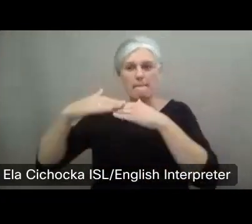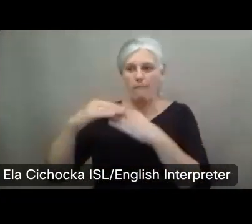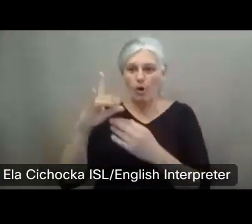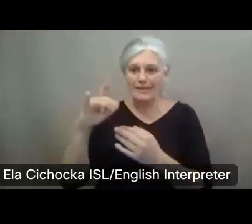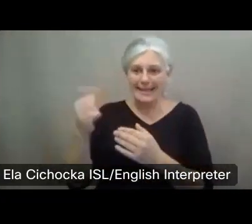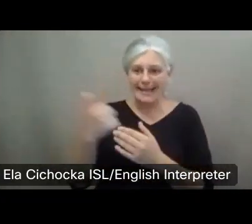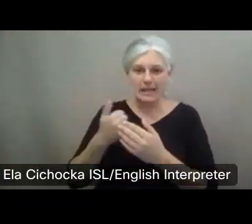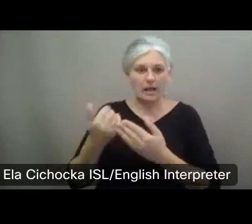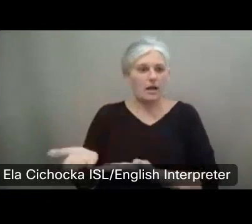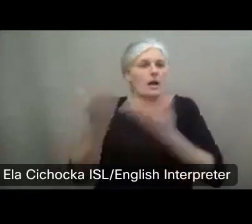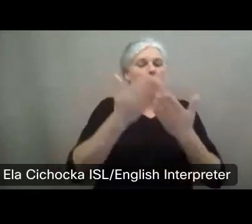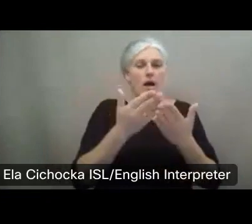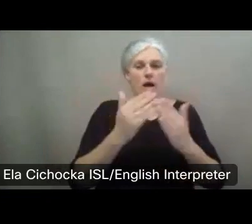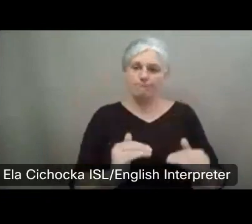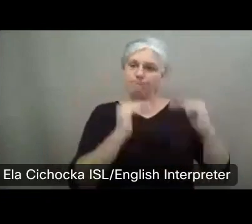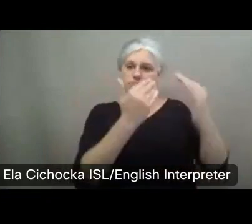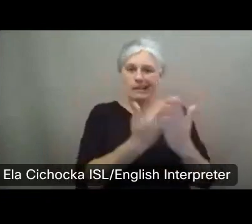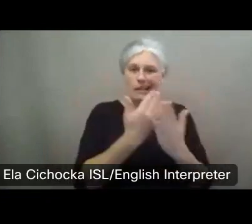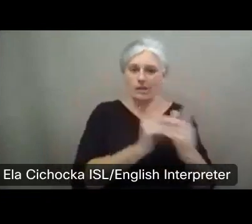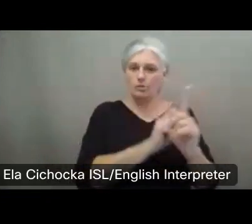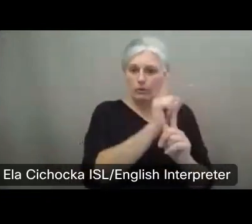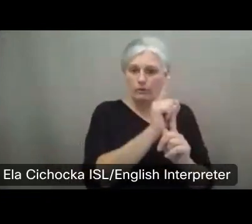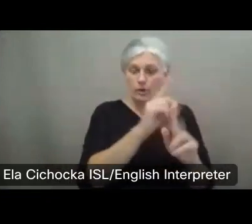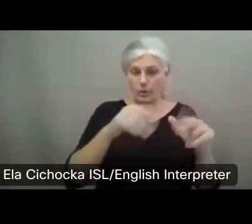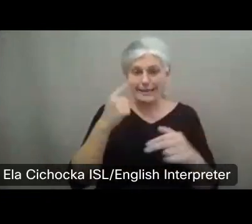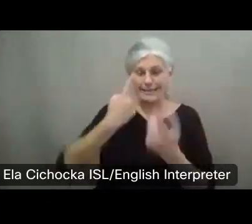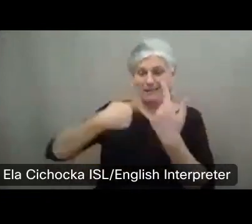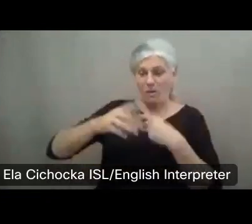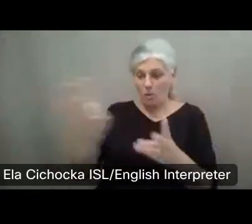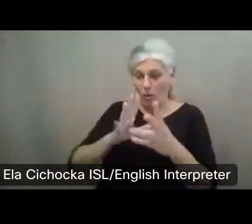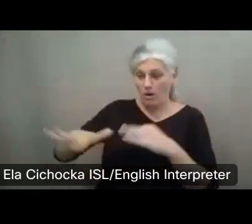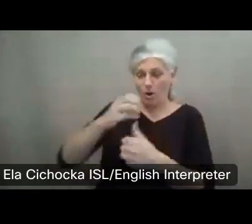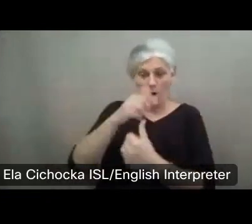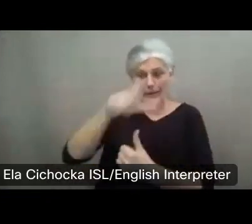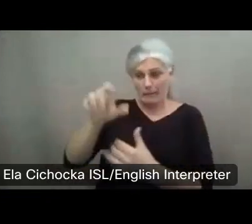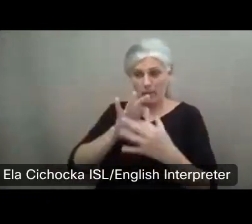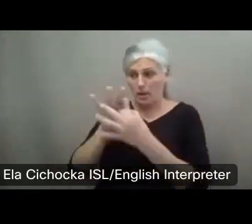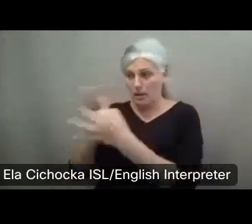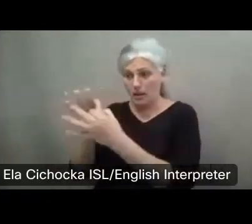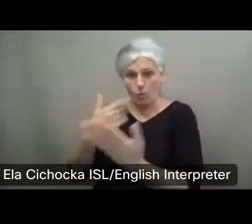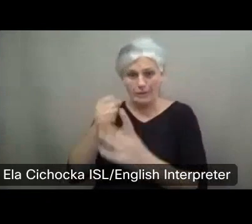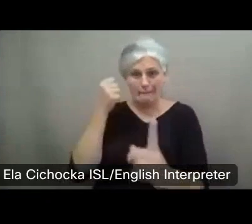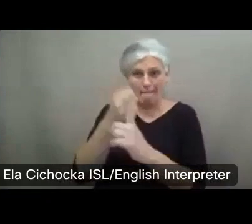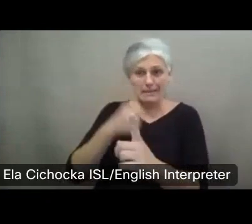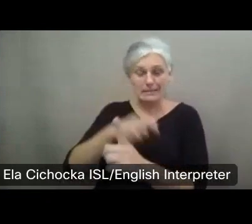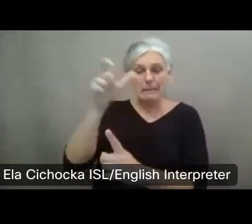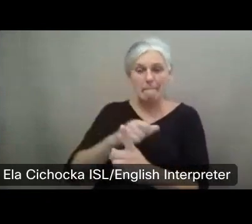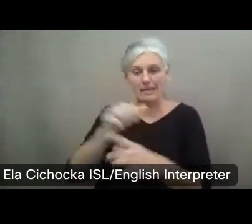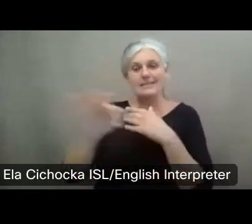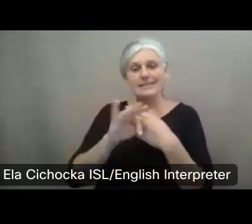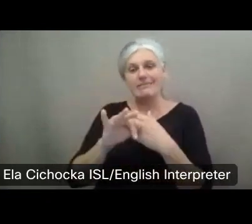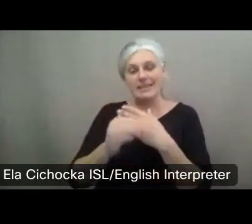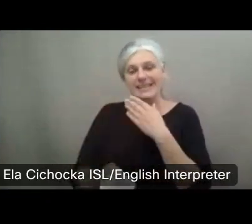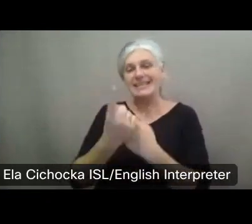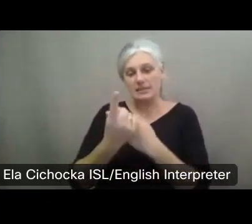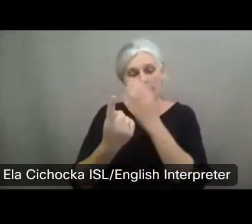that learning improvement. You know, what we see across our work with people impacted by patient safety incidents is that